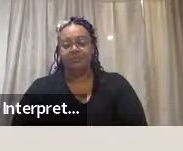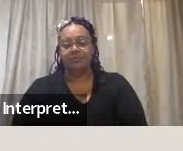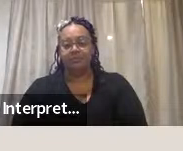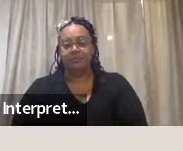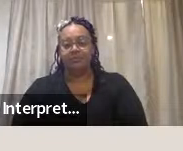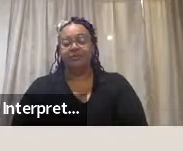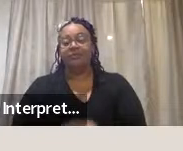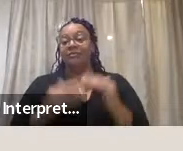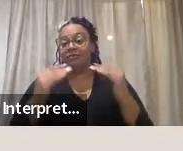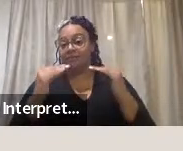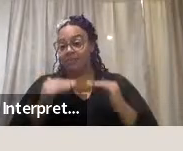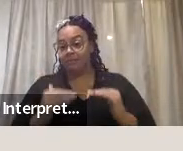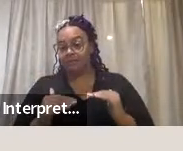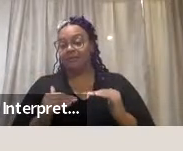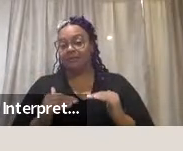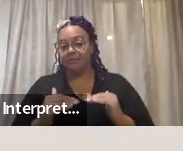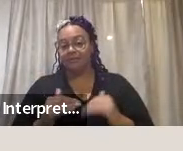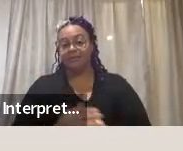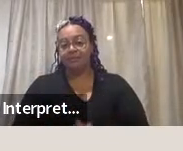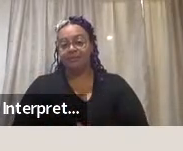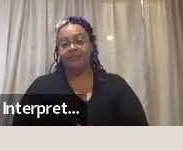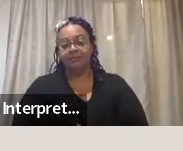Next slide, please.